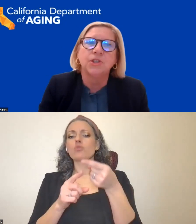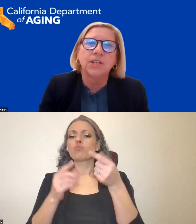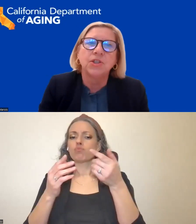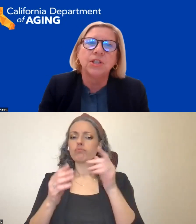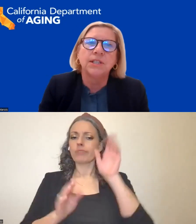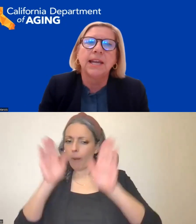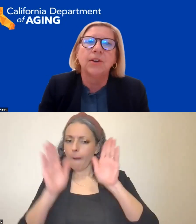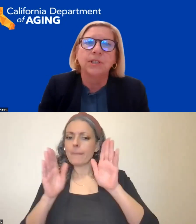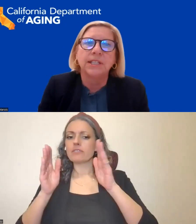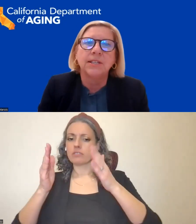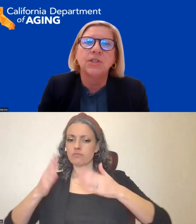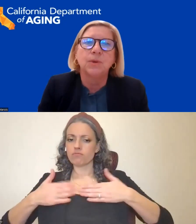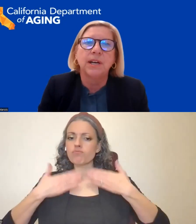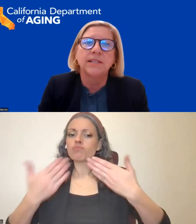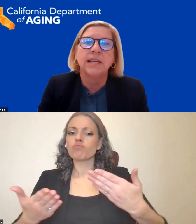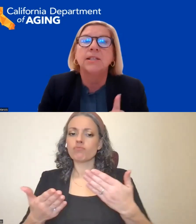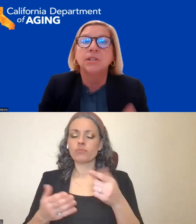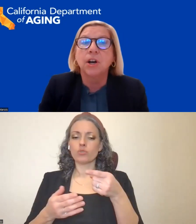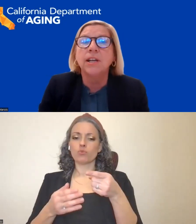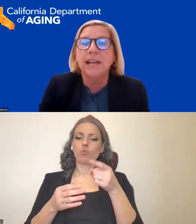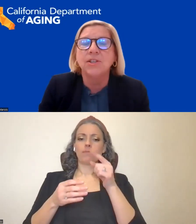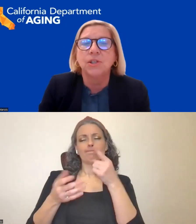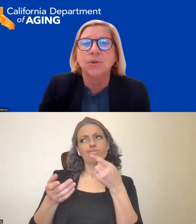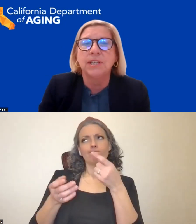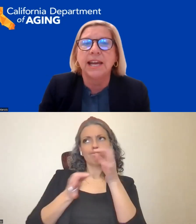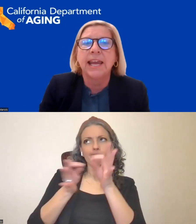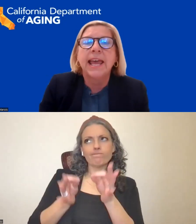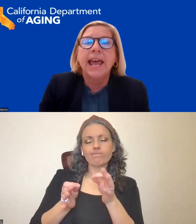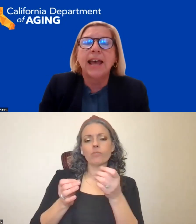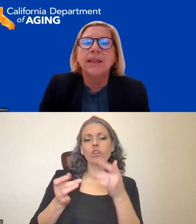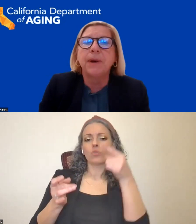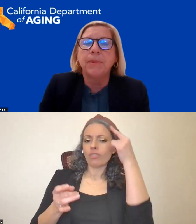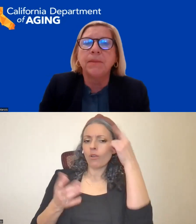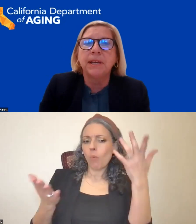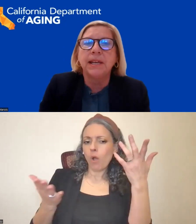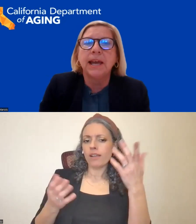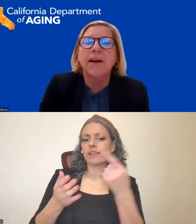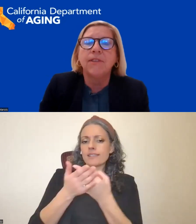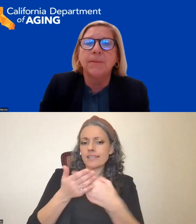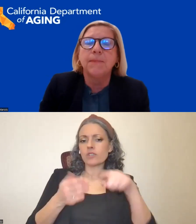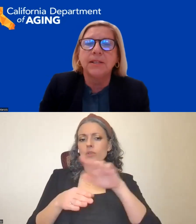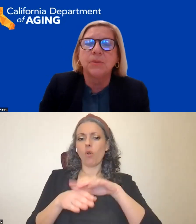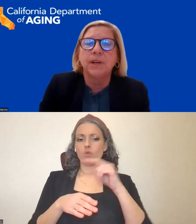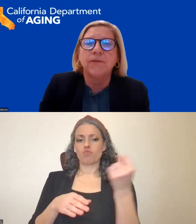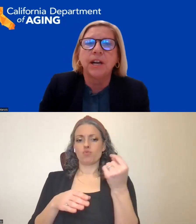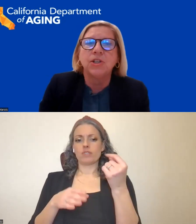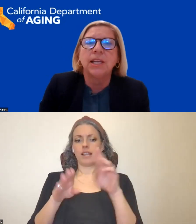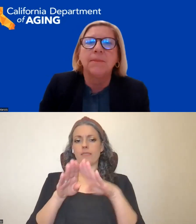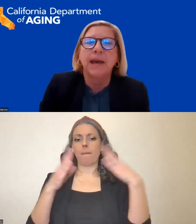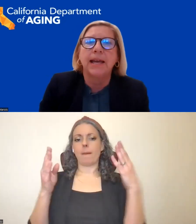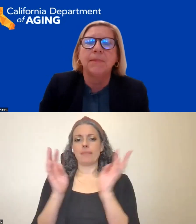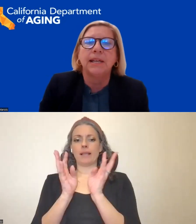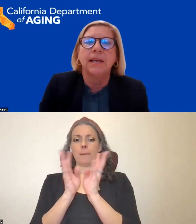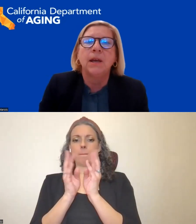comments, suggestions, and critiques to us starting next Tuesday at the public meeting of the Master Plan for